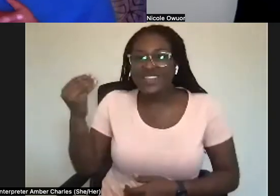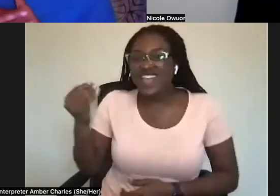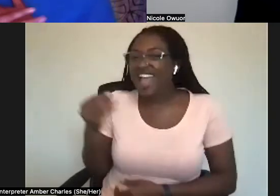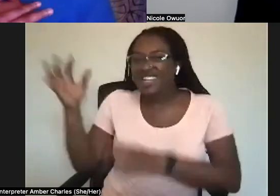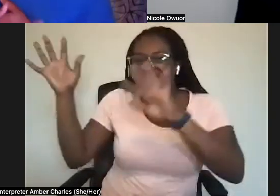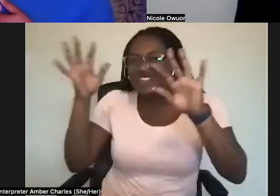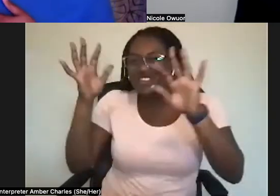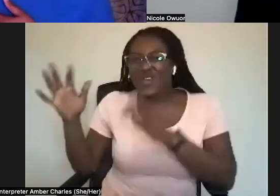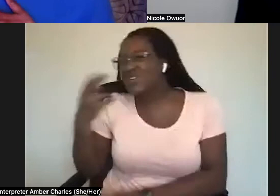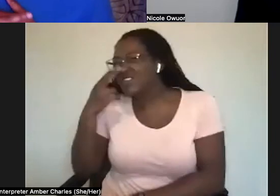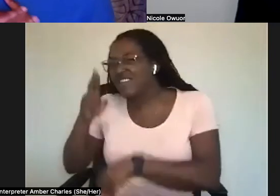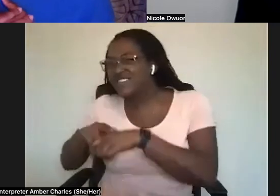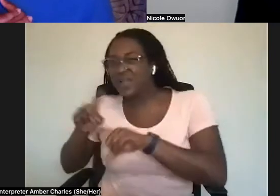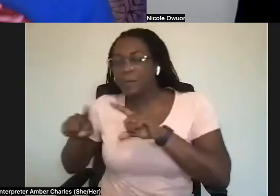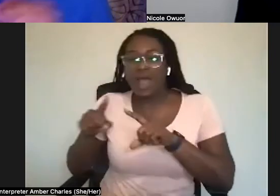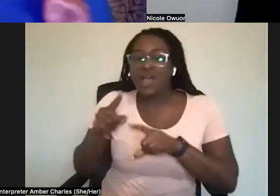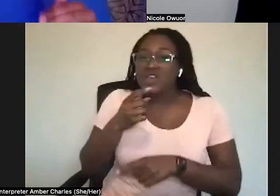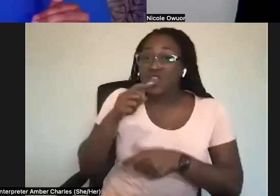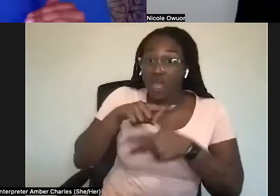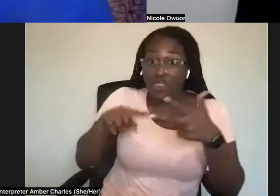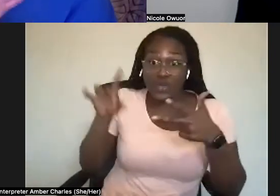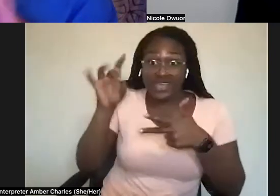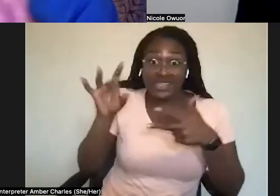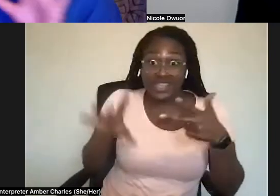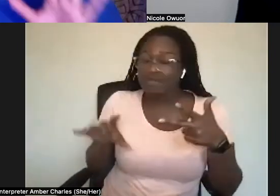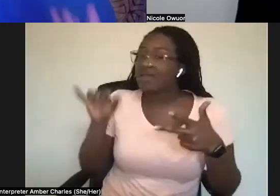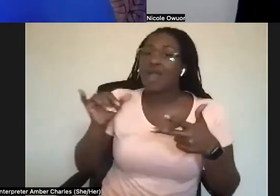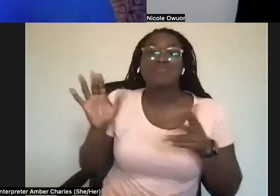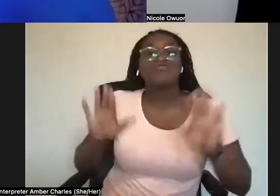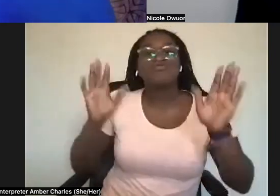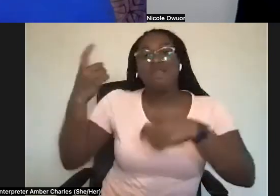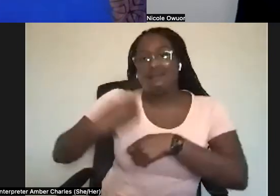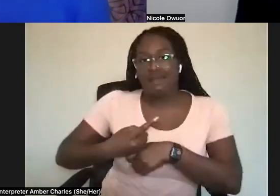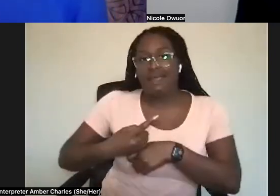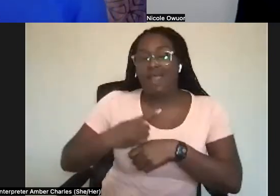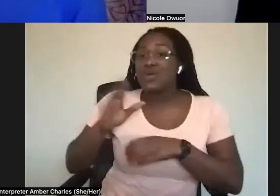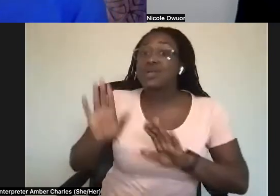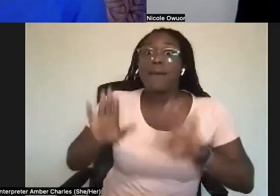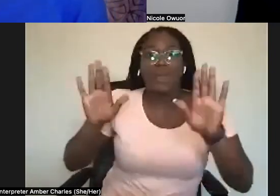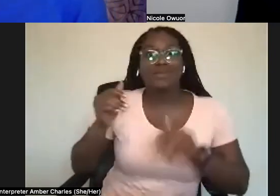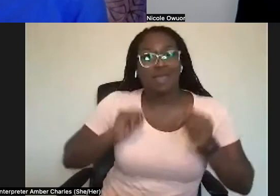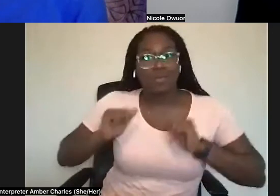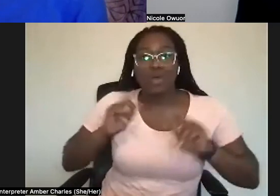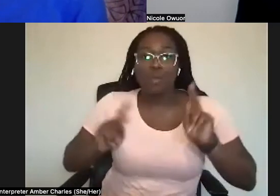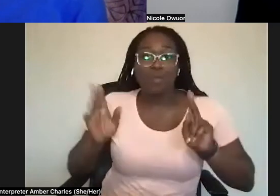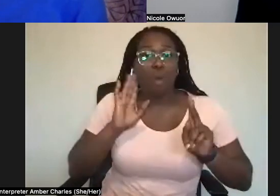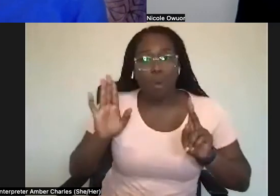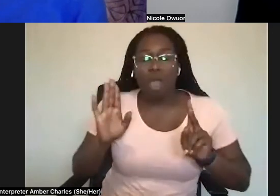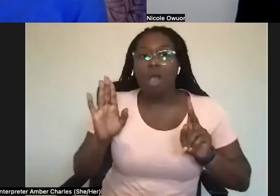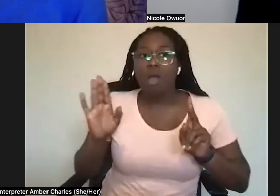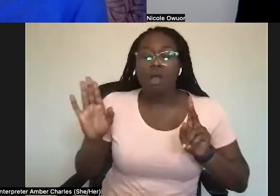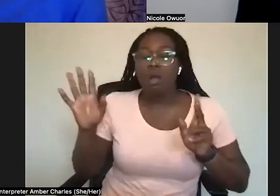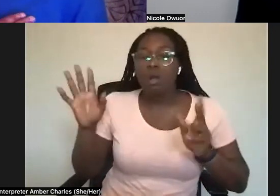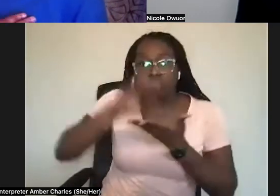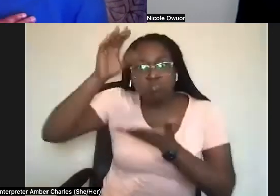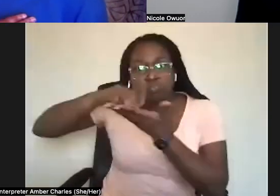three tips was like the warm soup, like, great. That was a great day. And this was an amazing episode. People are going to take so much from this.